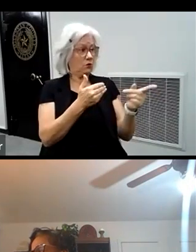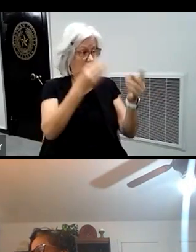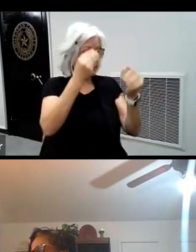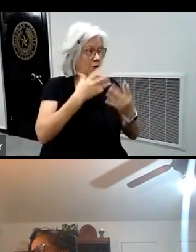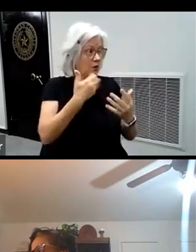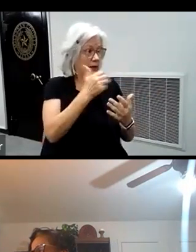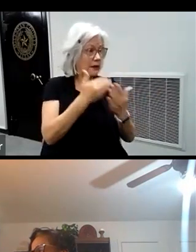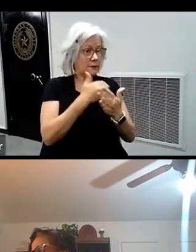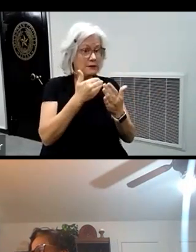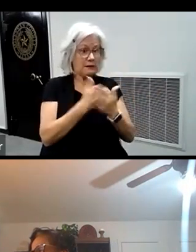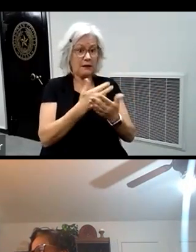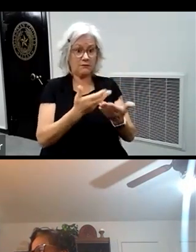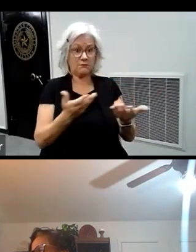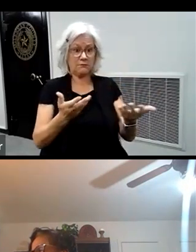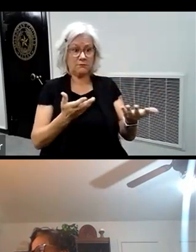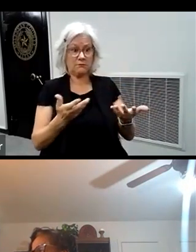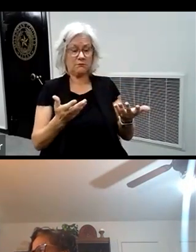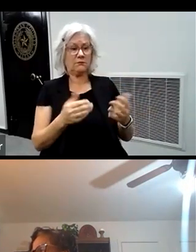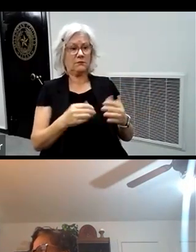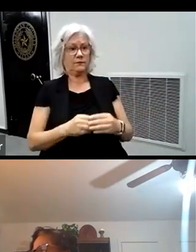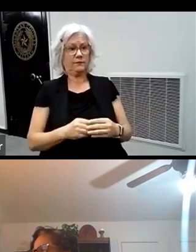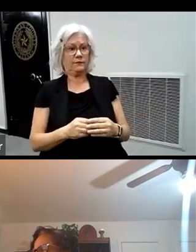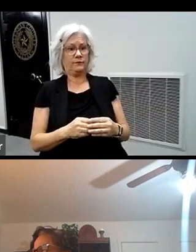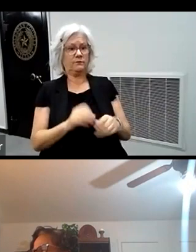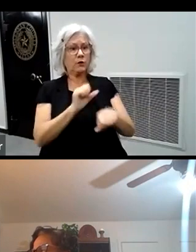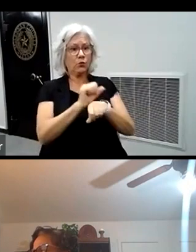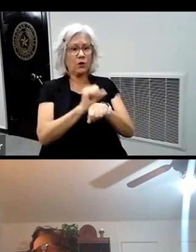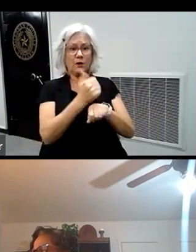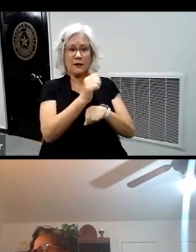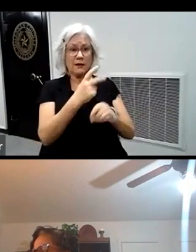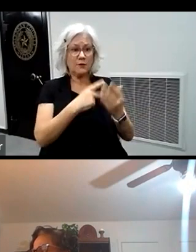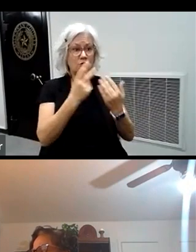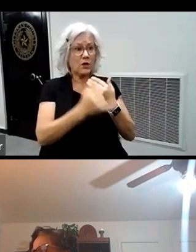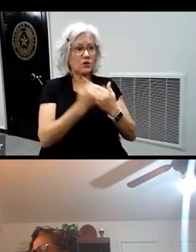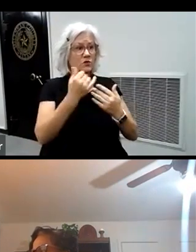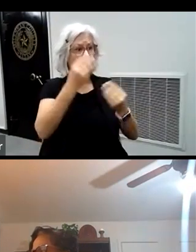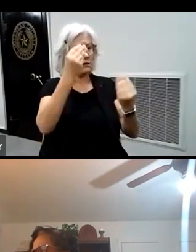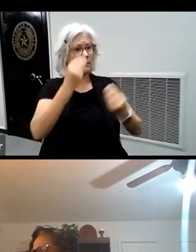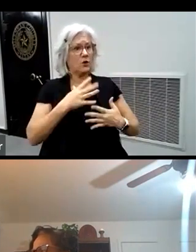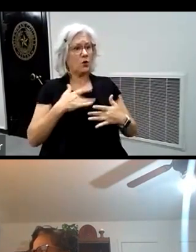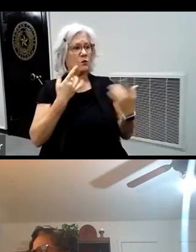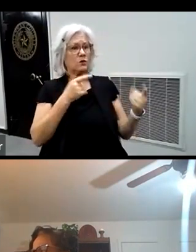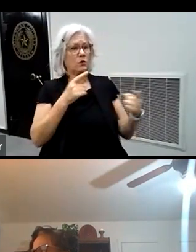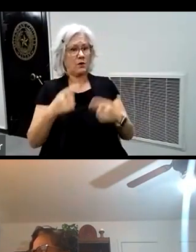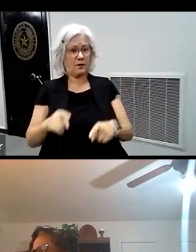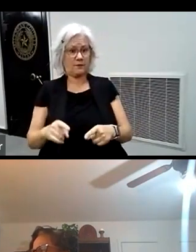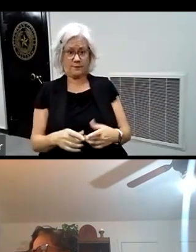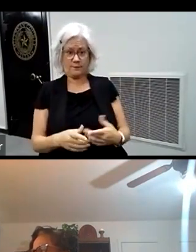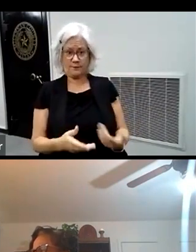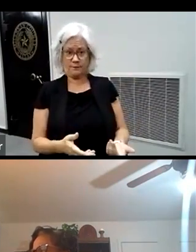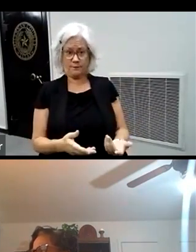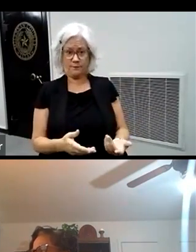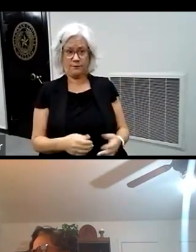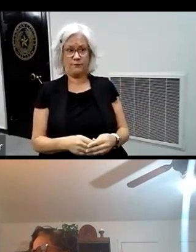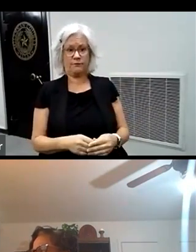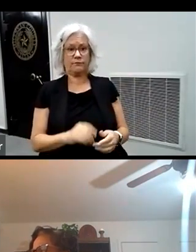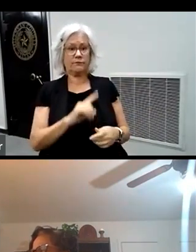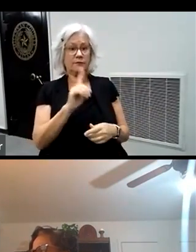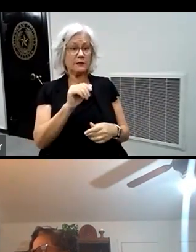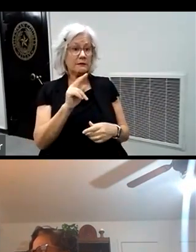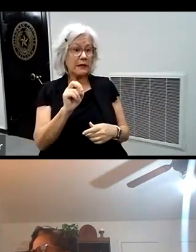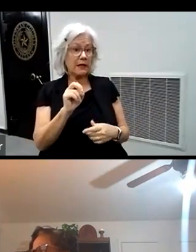members of the space committee that's been working on projects and kind of give it. So Zane or TJ,